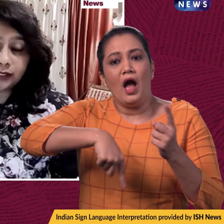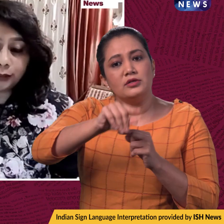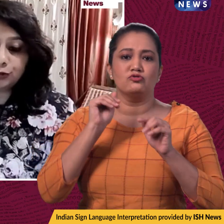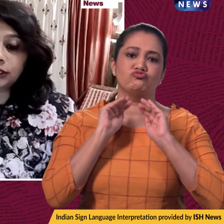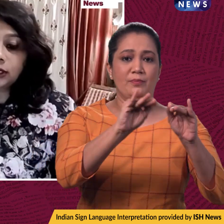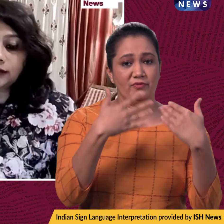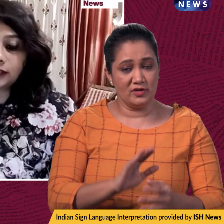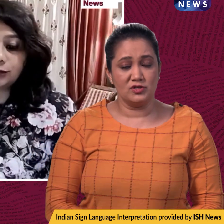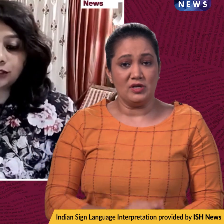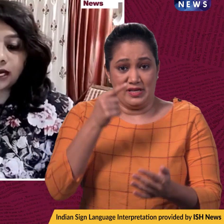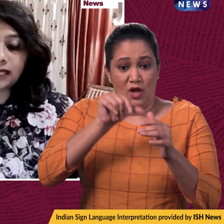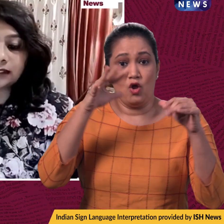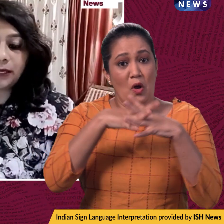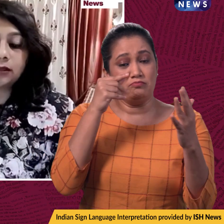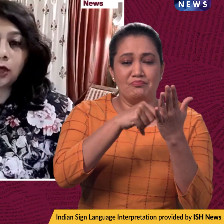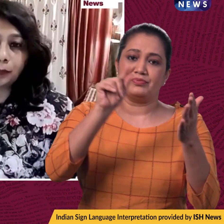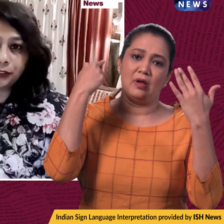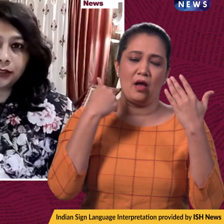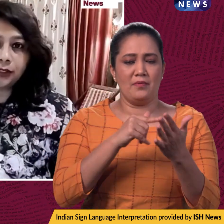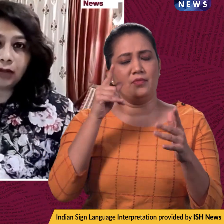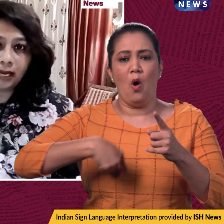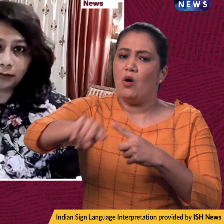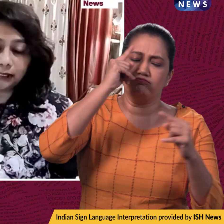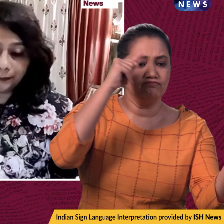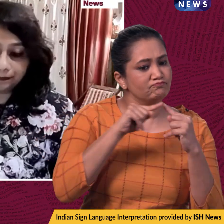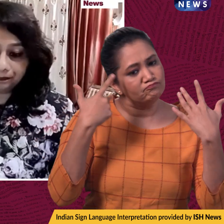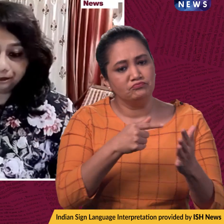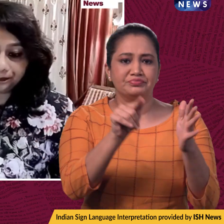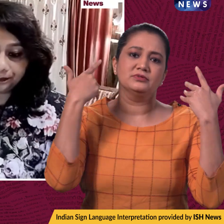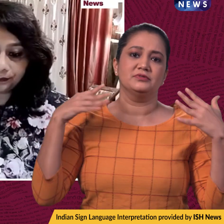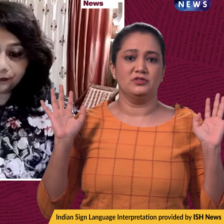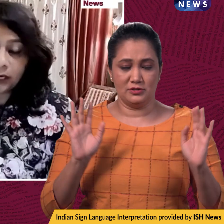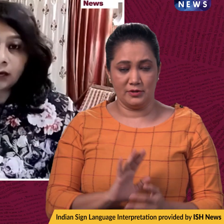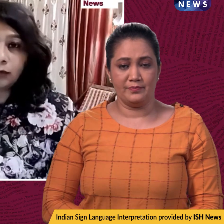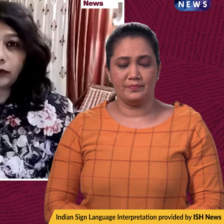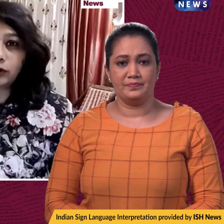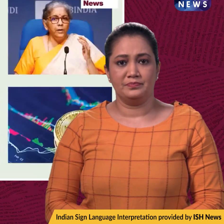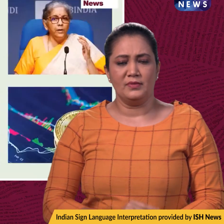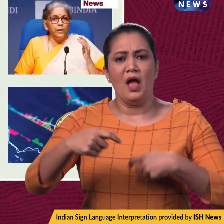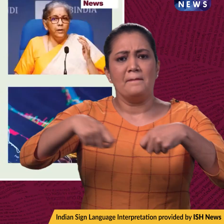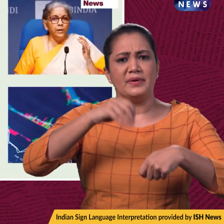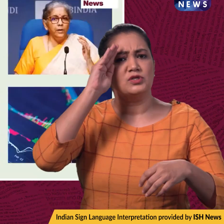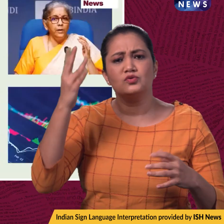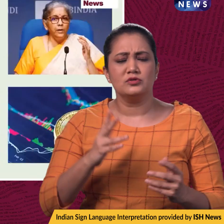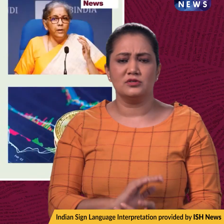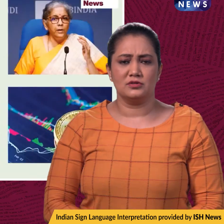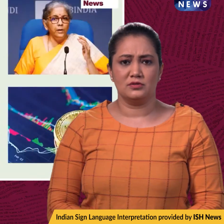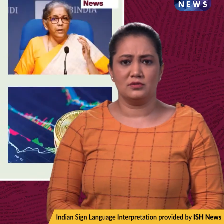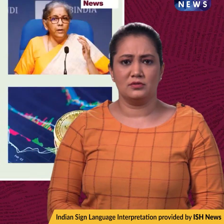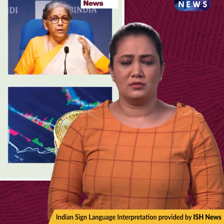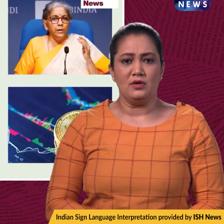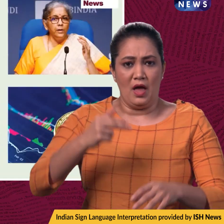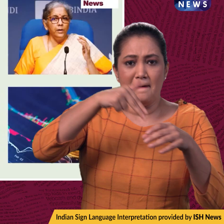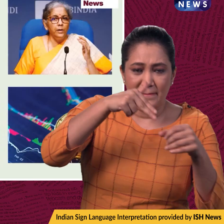the resolution. The resolution has been adopted unanimously. Moving on to business news right now.